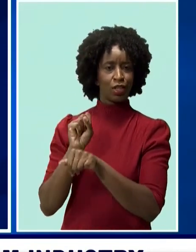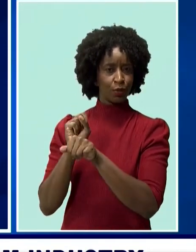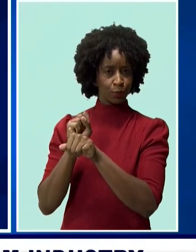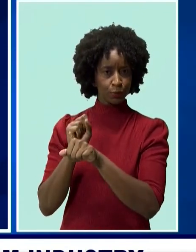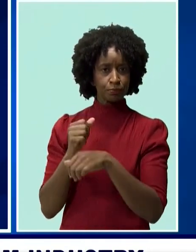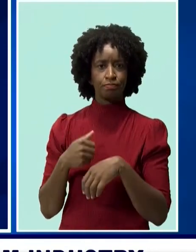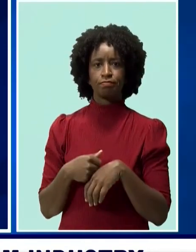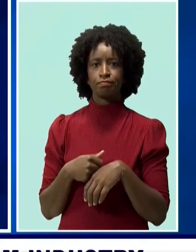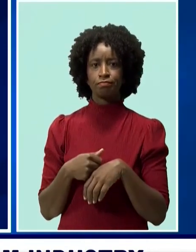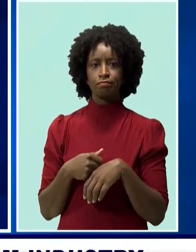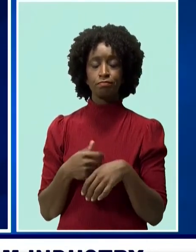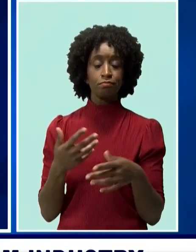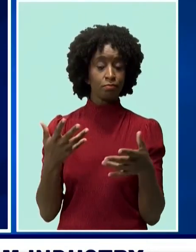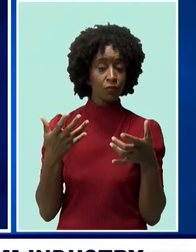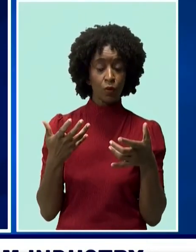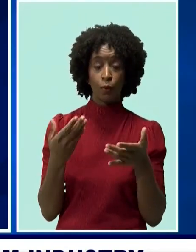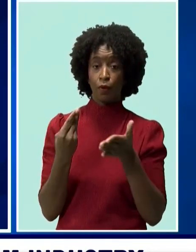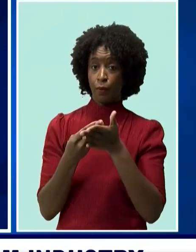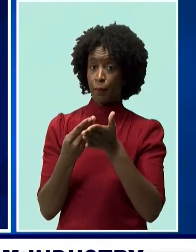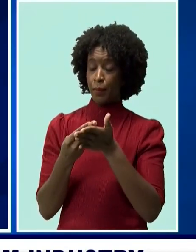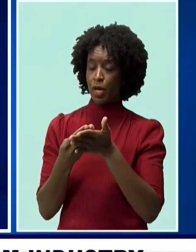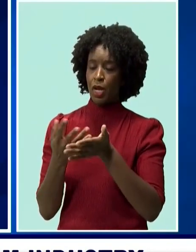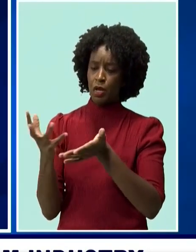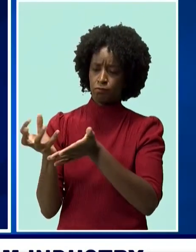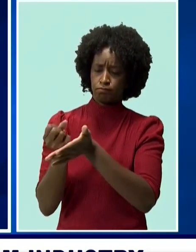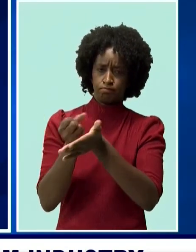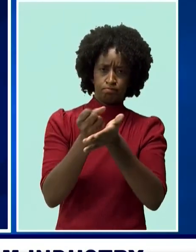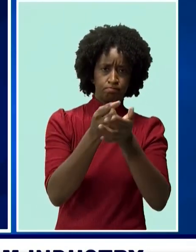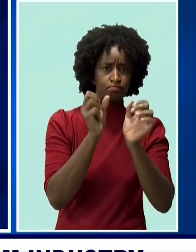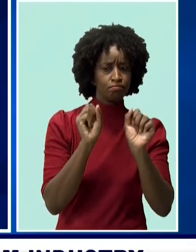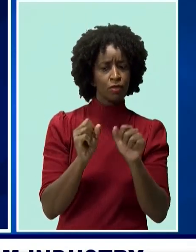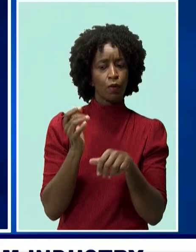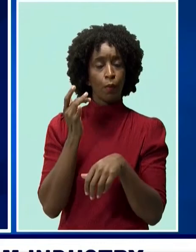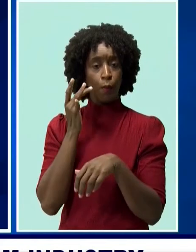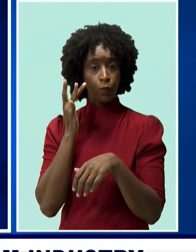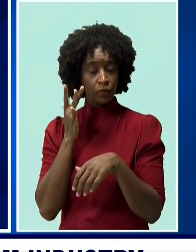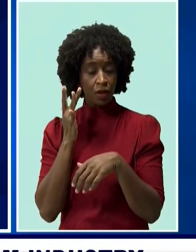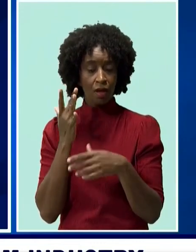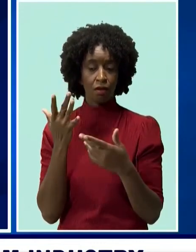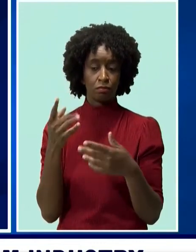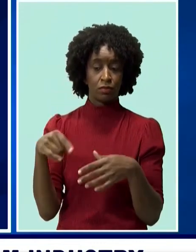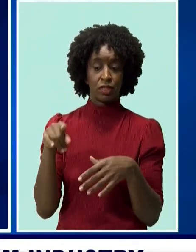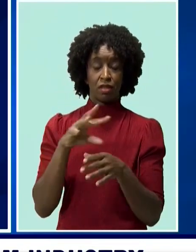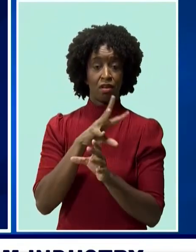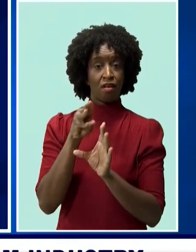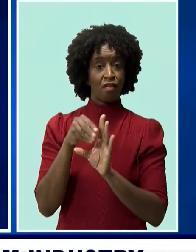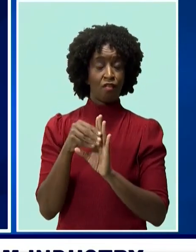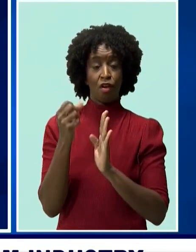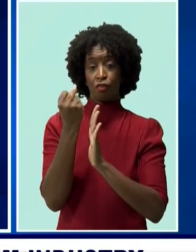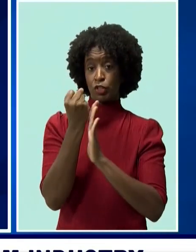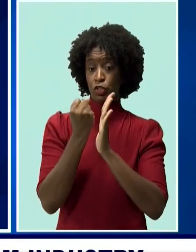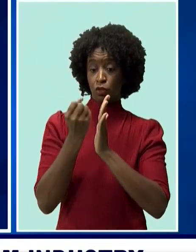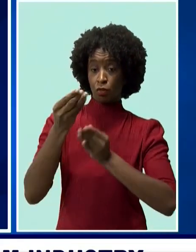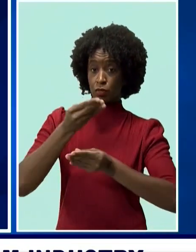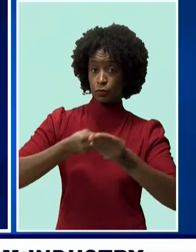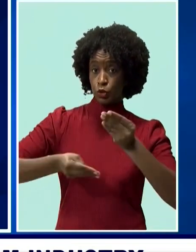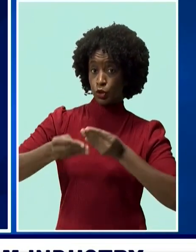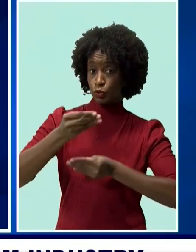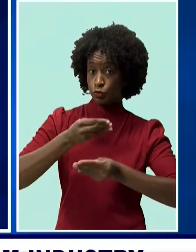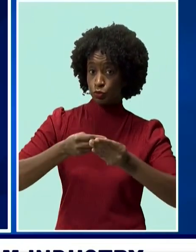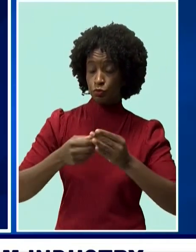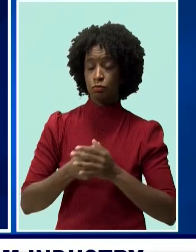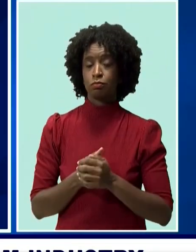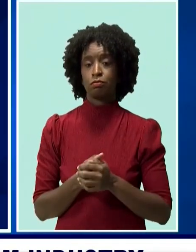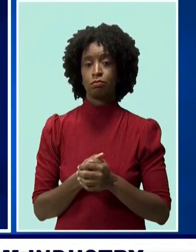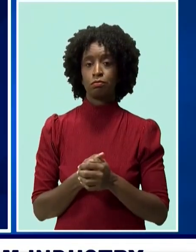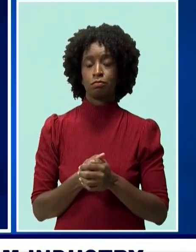ownership, can we have hotels listed on a stock exchange? That's something that we can investigate